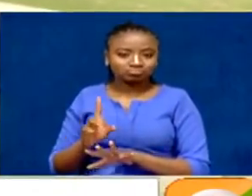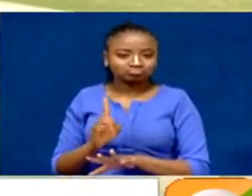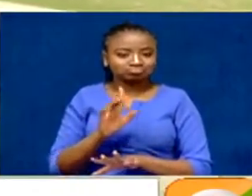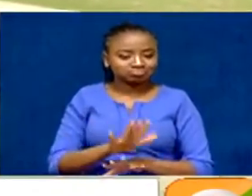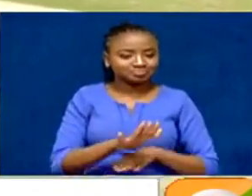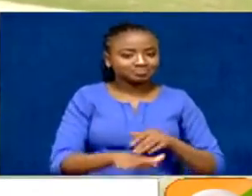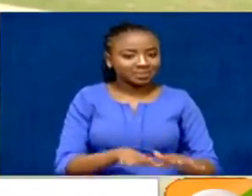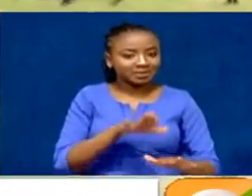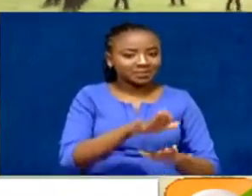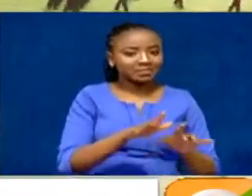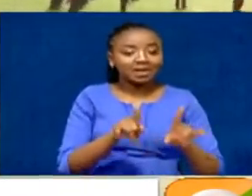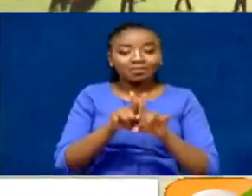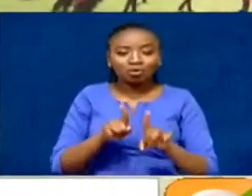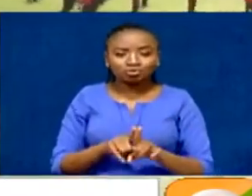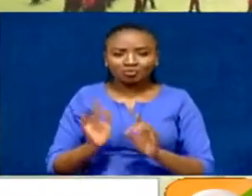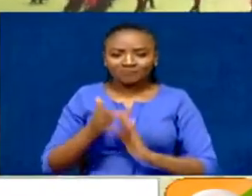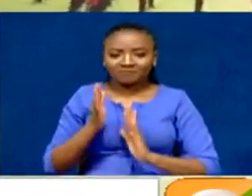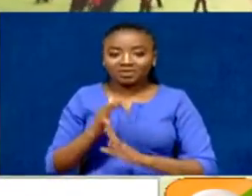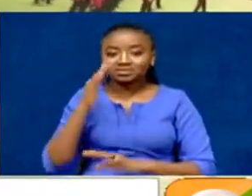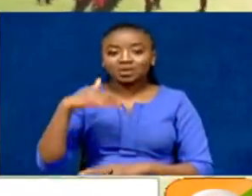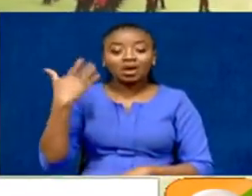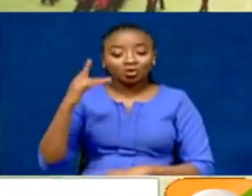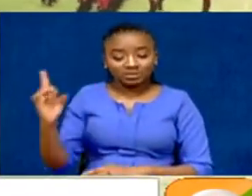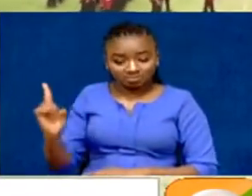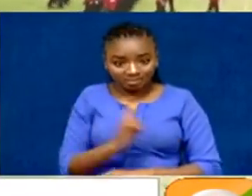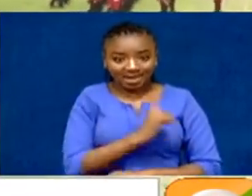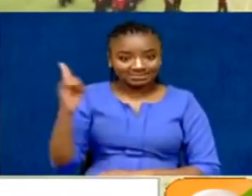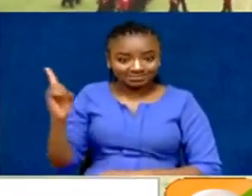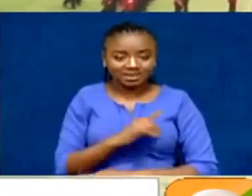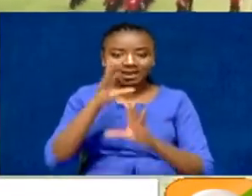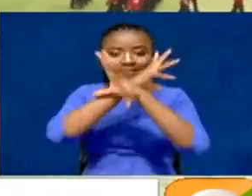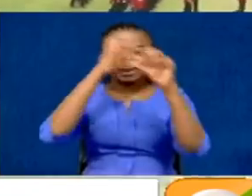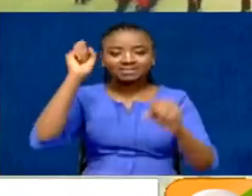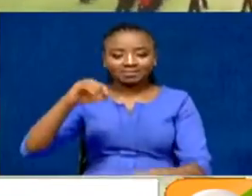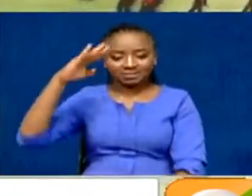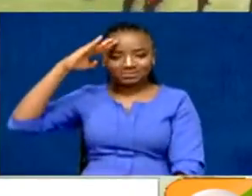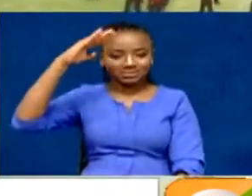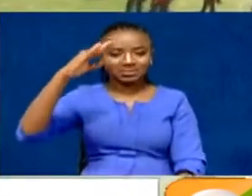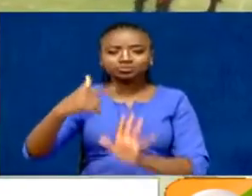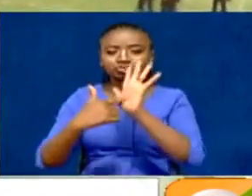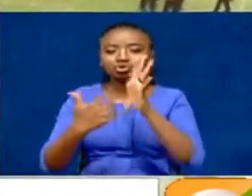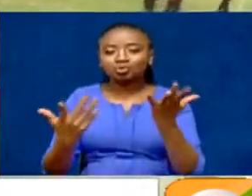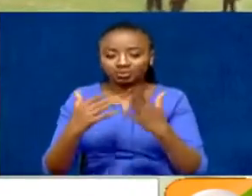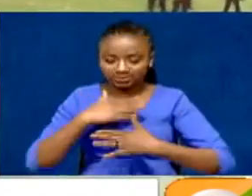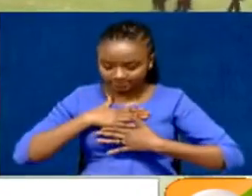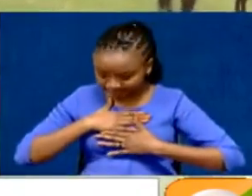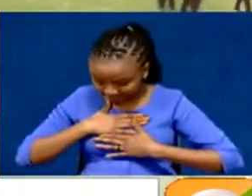is granted so much respect that each time it passes, the president salutes it.